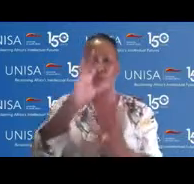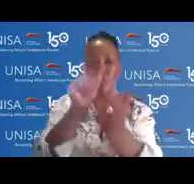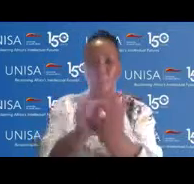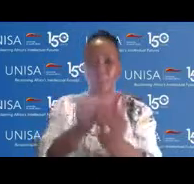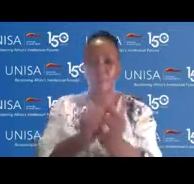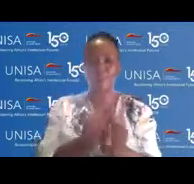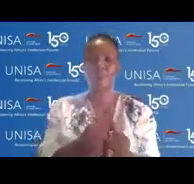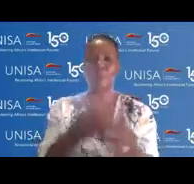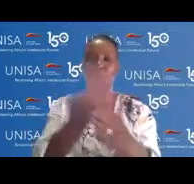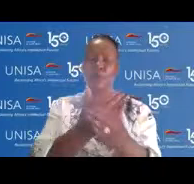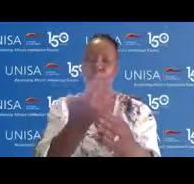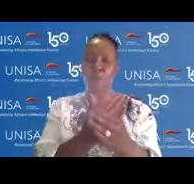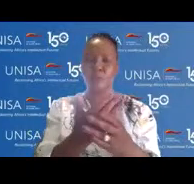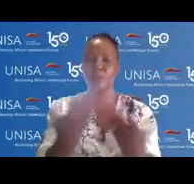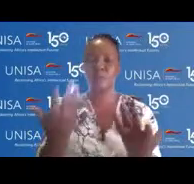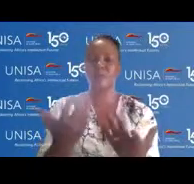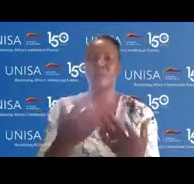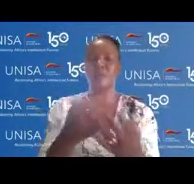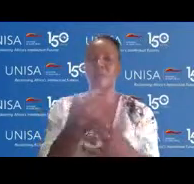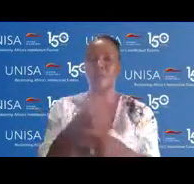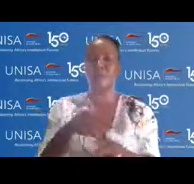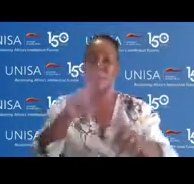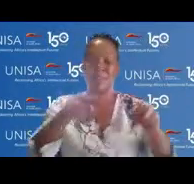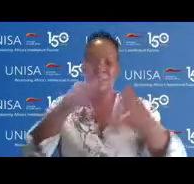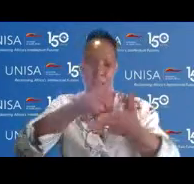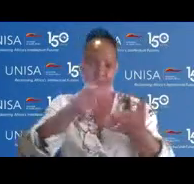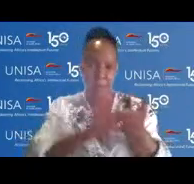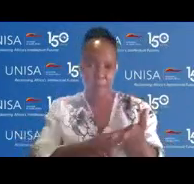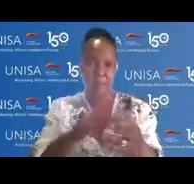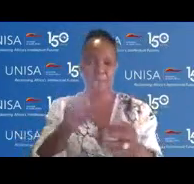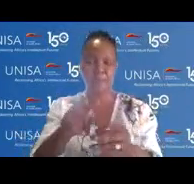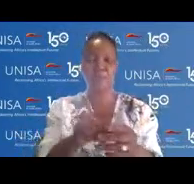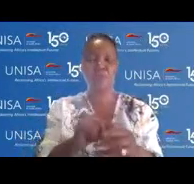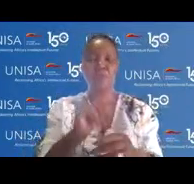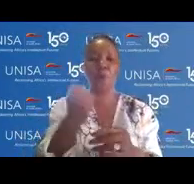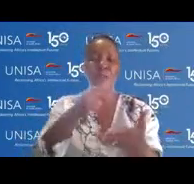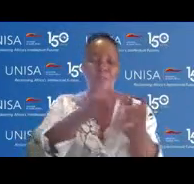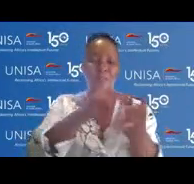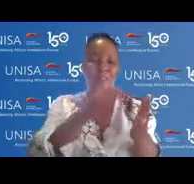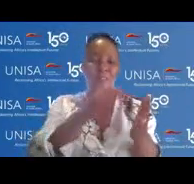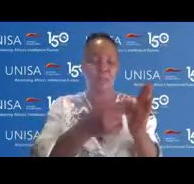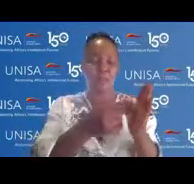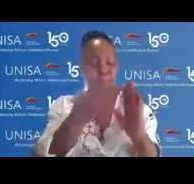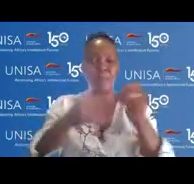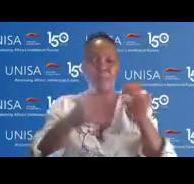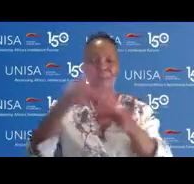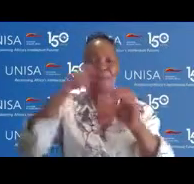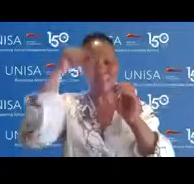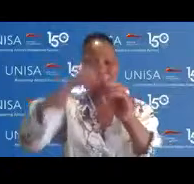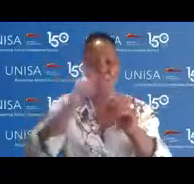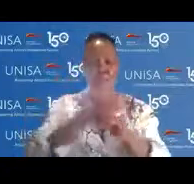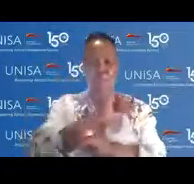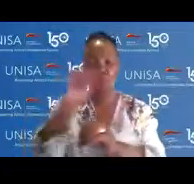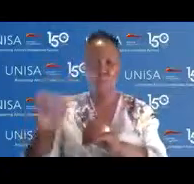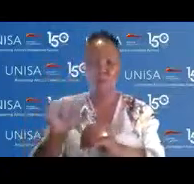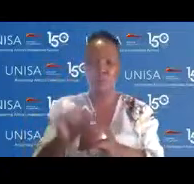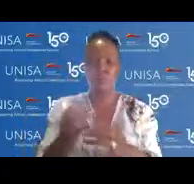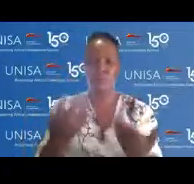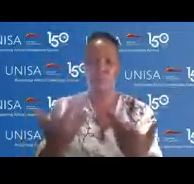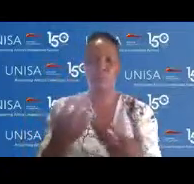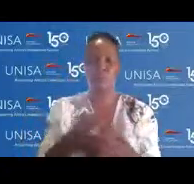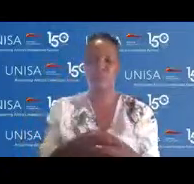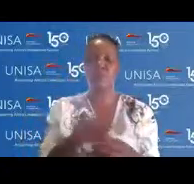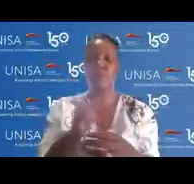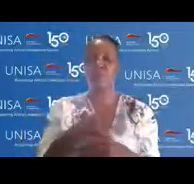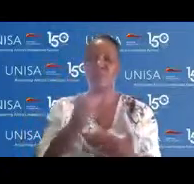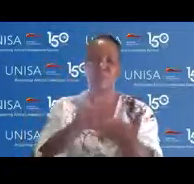that. But for the Invigilator app, these features are already built in for you. So you don't need to download any additional